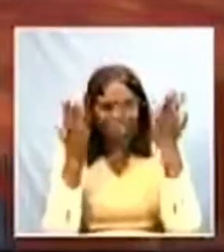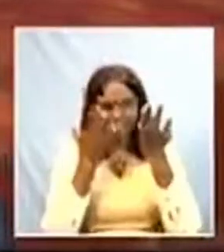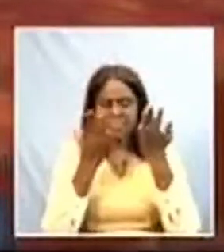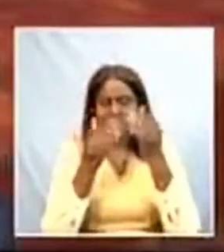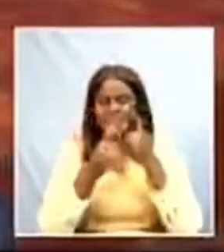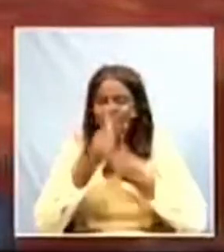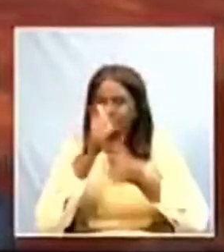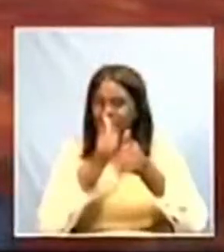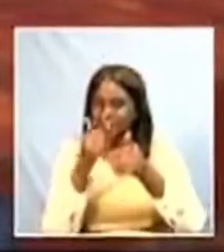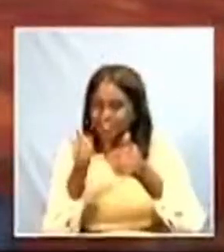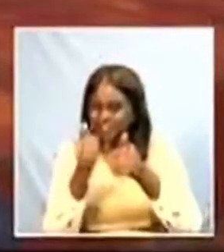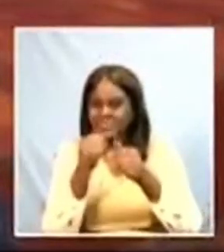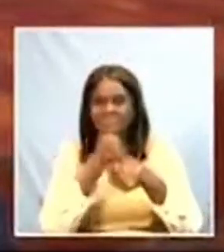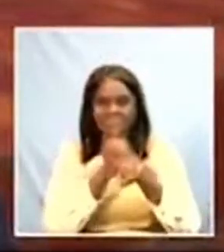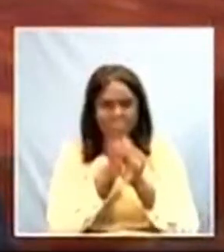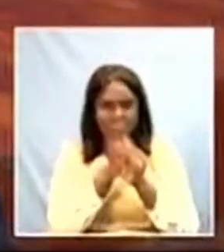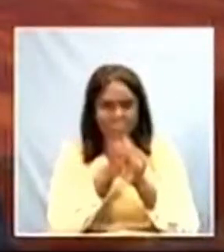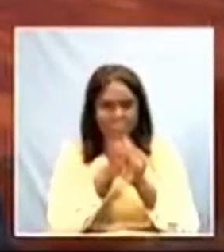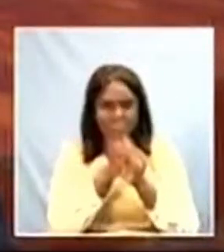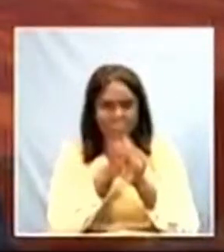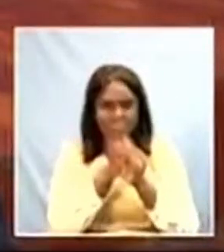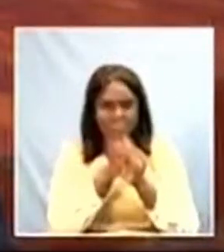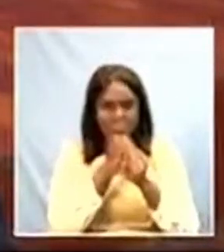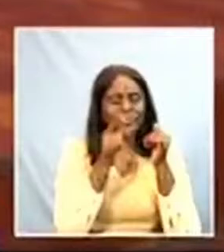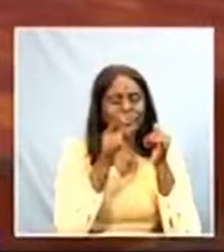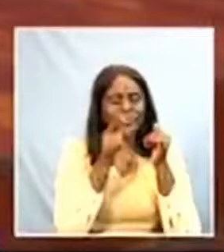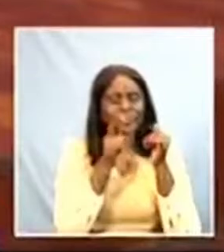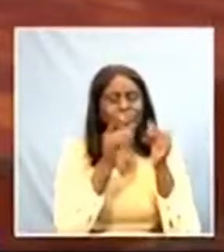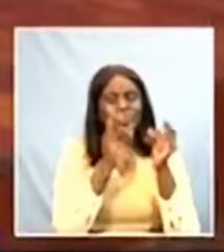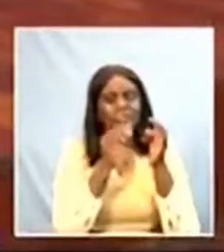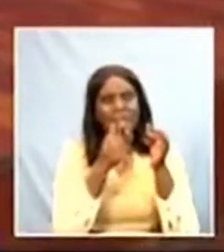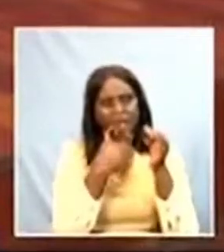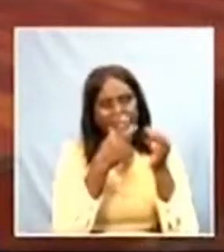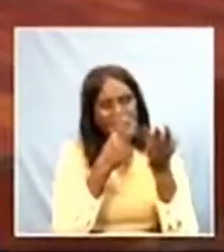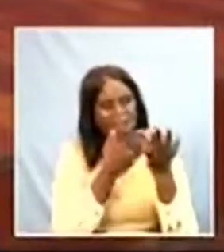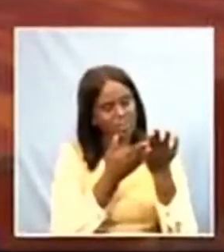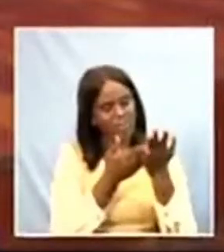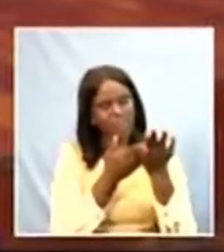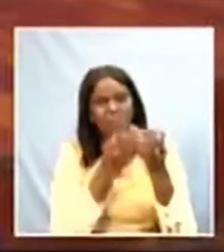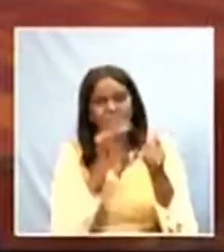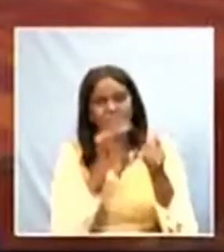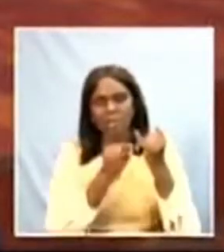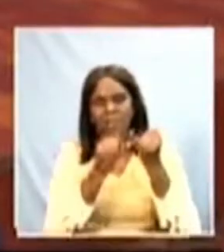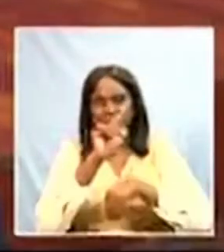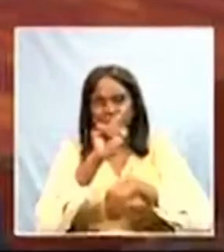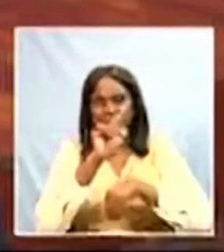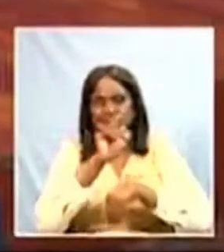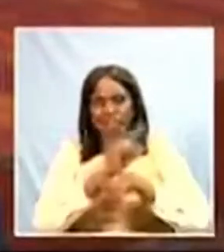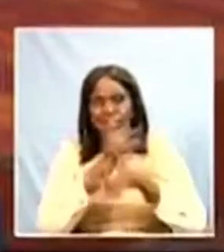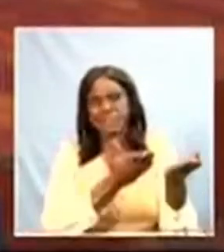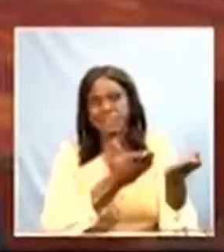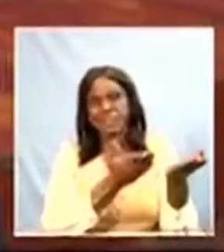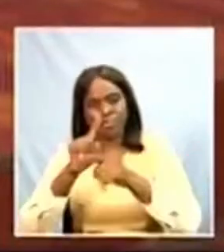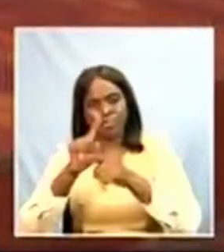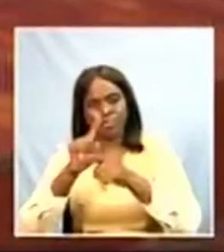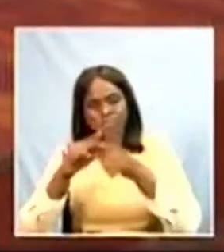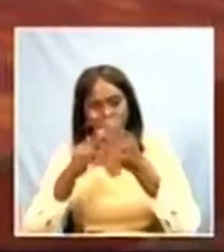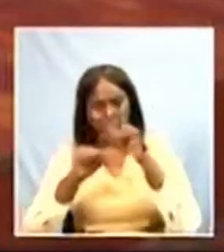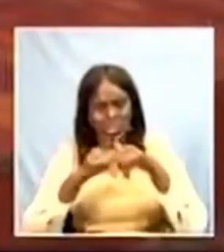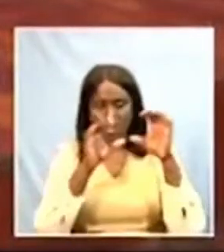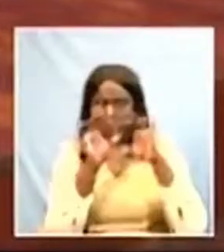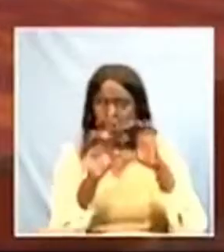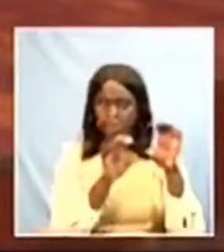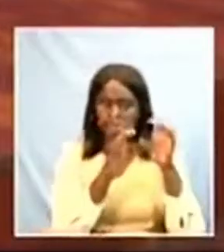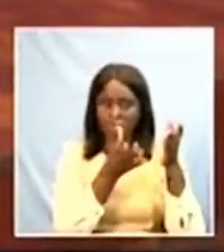behind scenes he was making these discs. So if you have seen, we at the end of the day supplied the discs. But what we did,